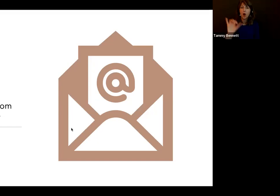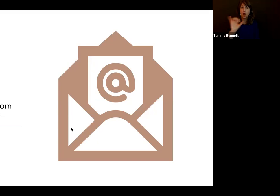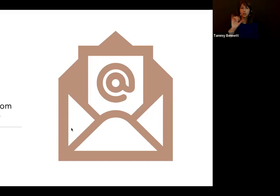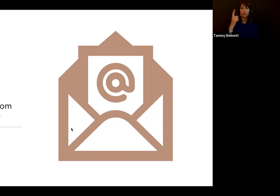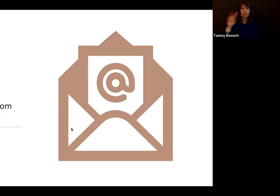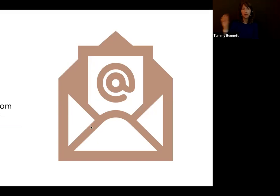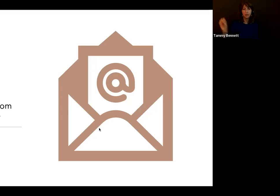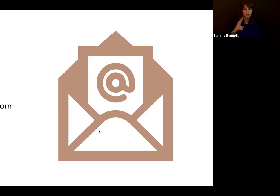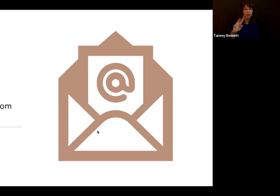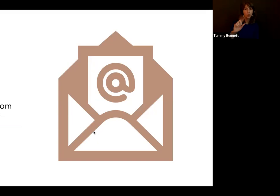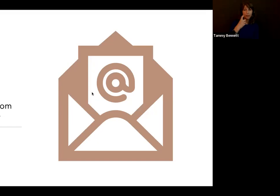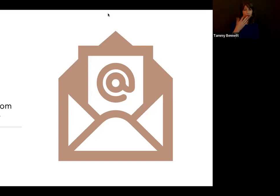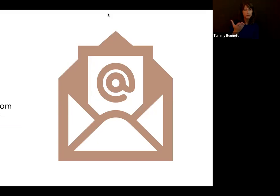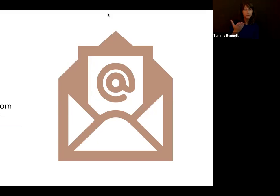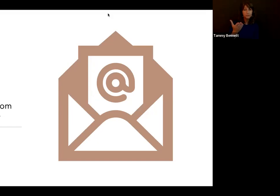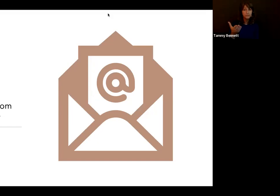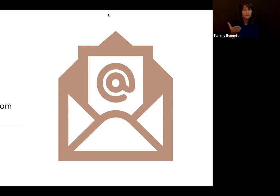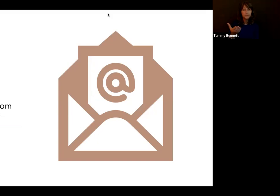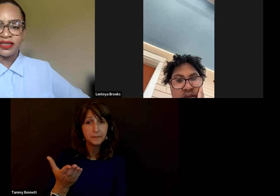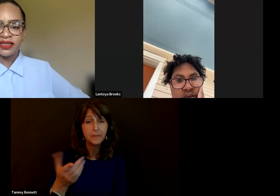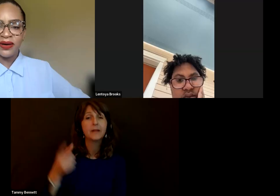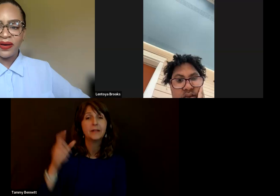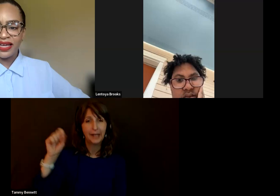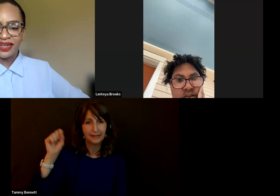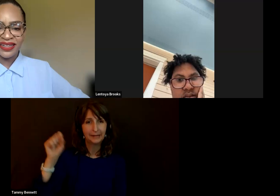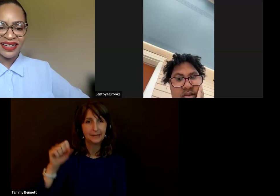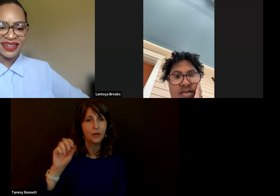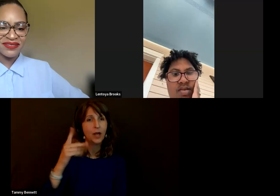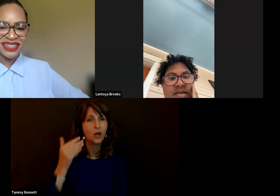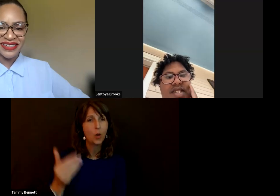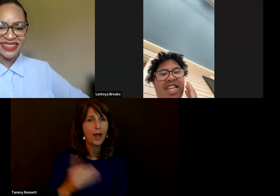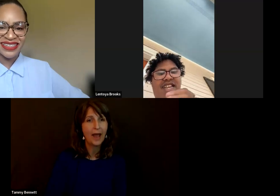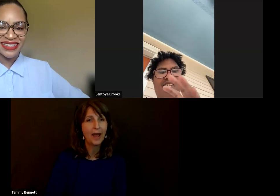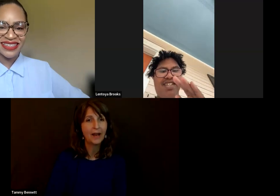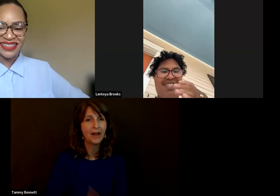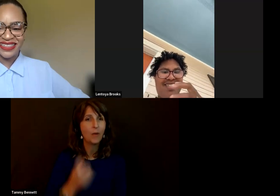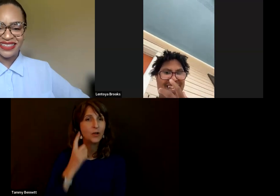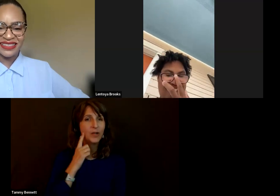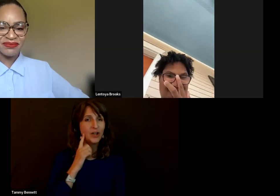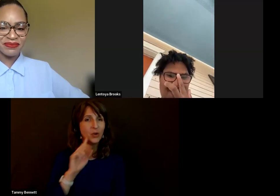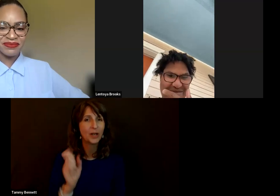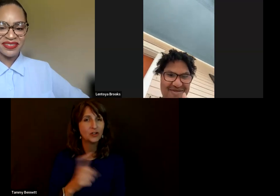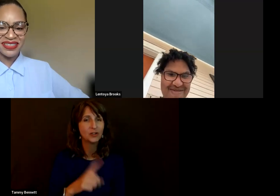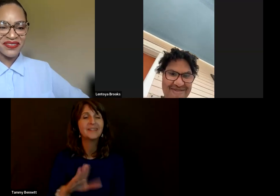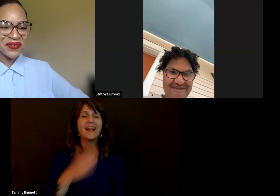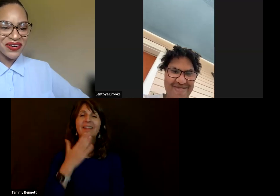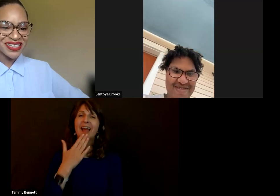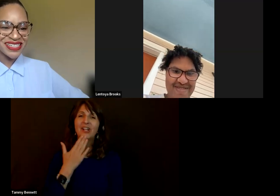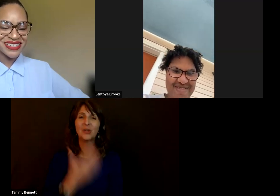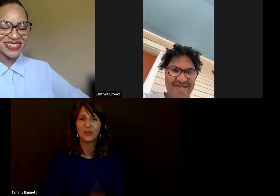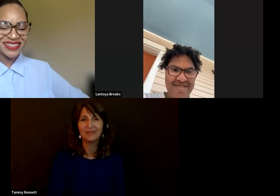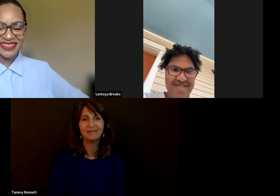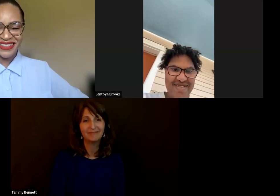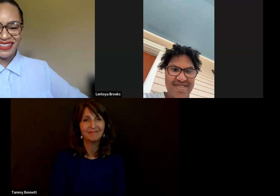So they want to ask a question. And I'm going to stop. Yes, Go ahead. I'd love to hear it. thank you. Of